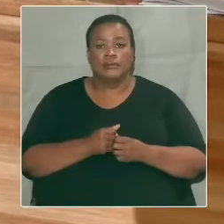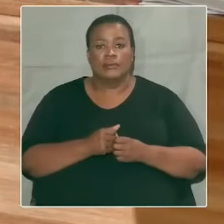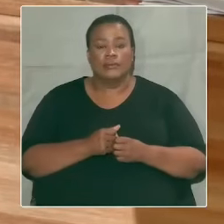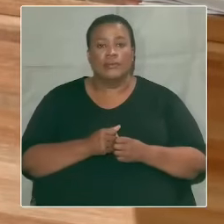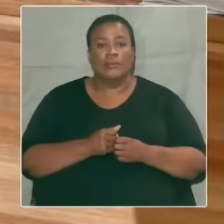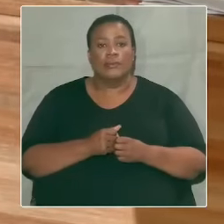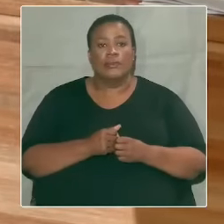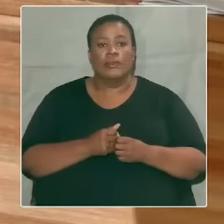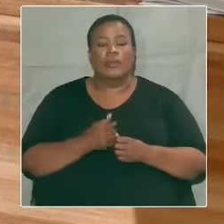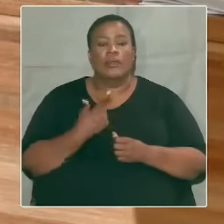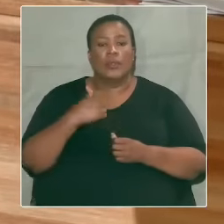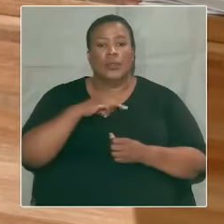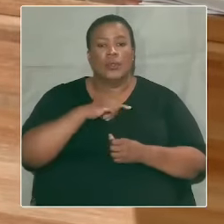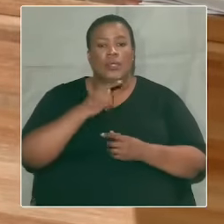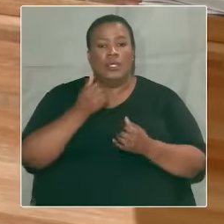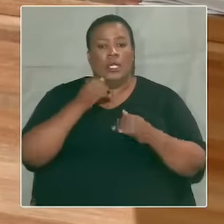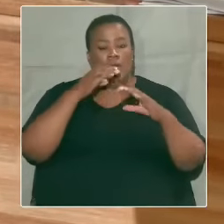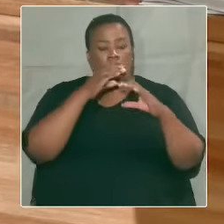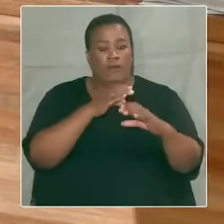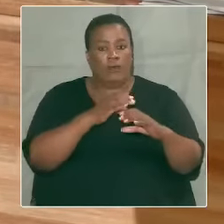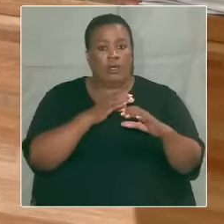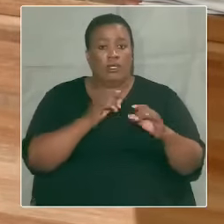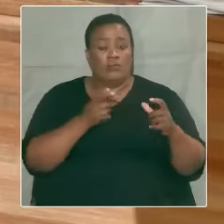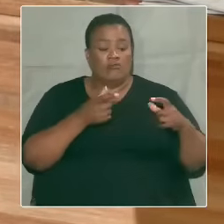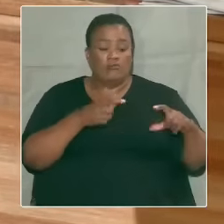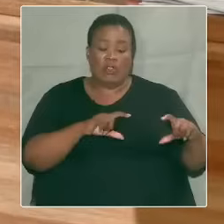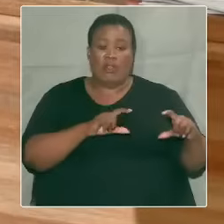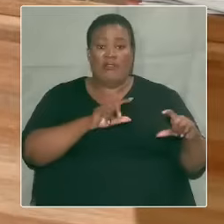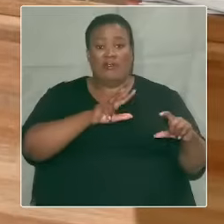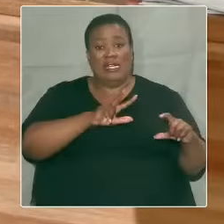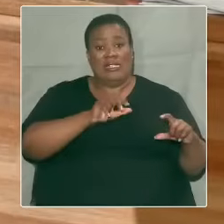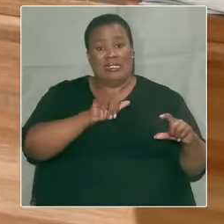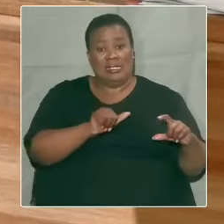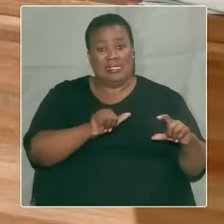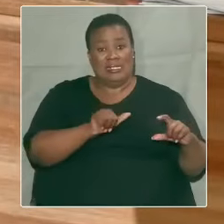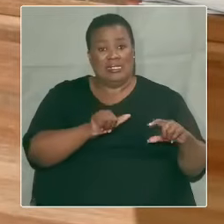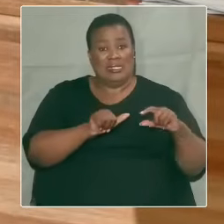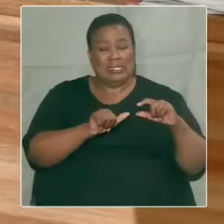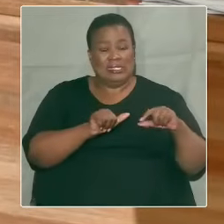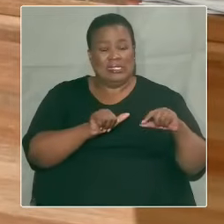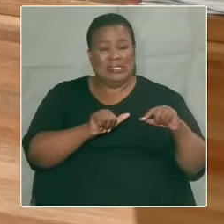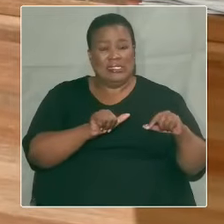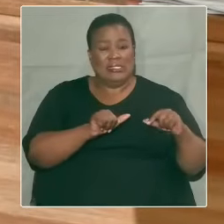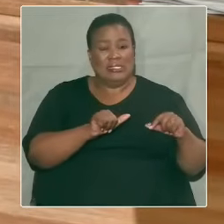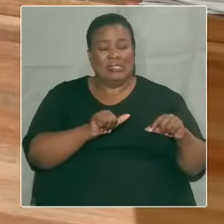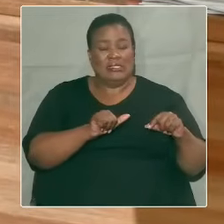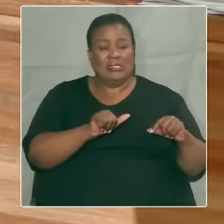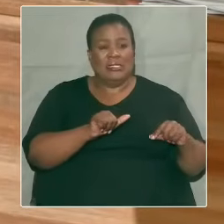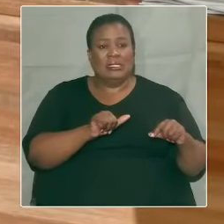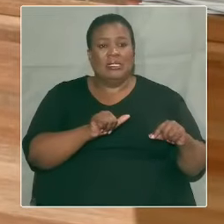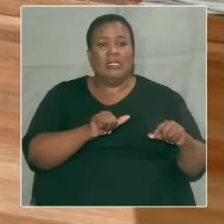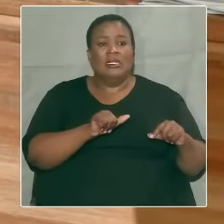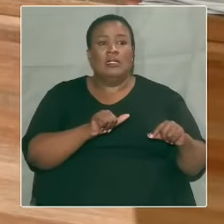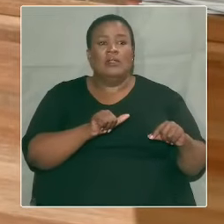We're about to touch on paragraph 86, and you were dealing with